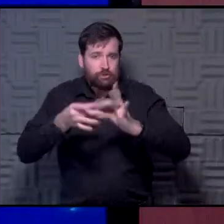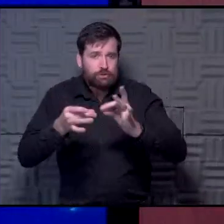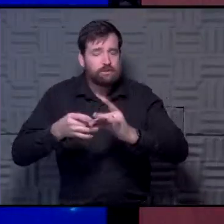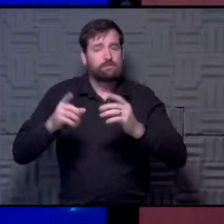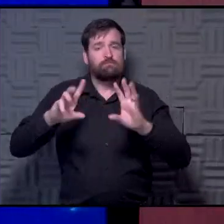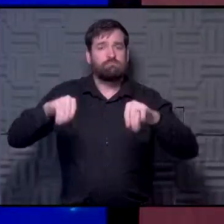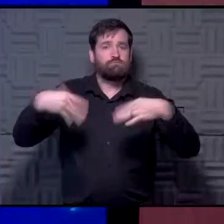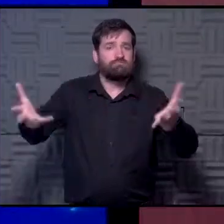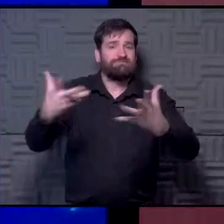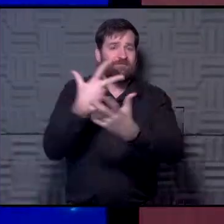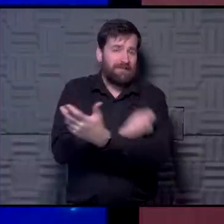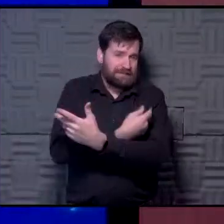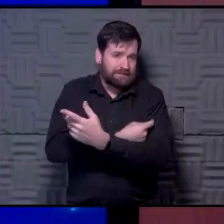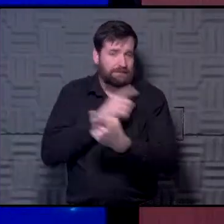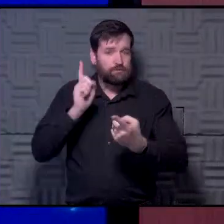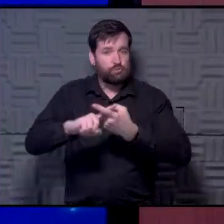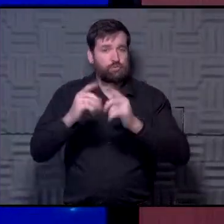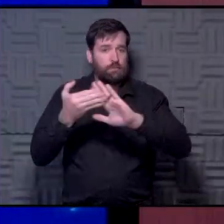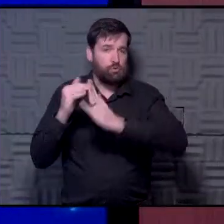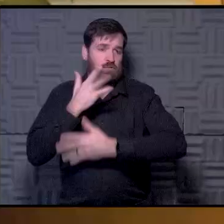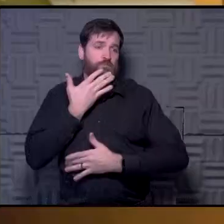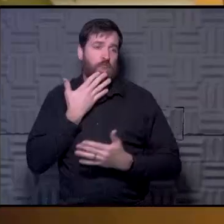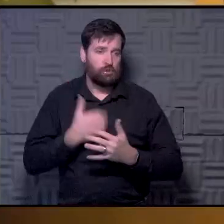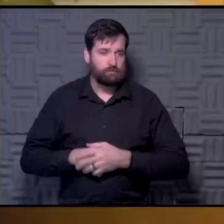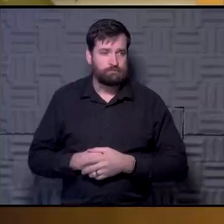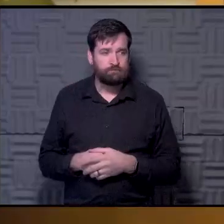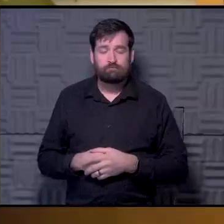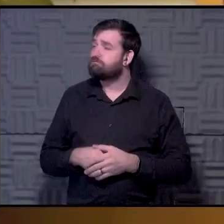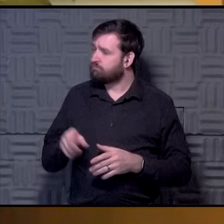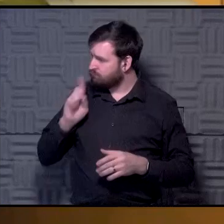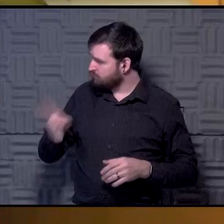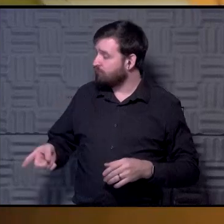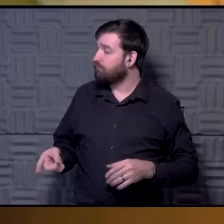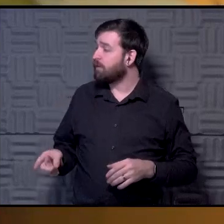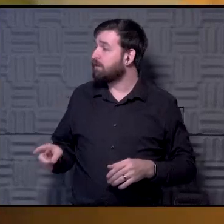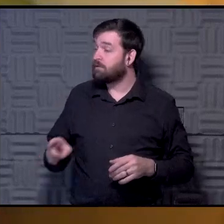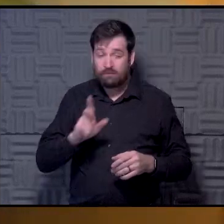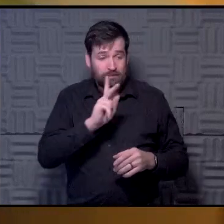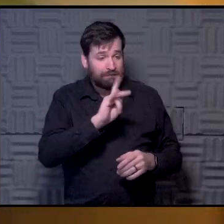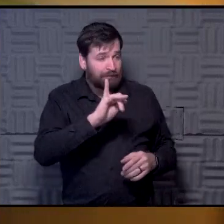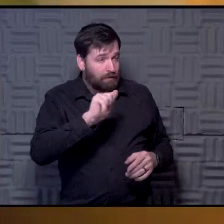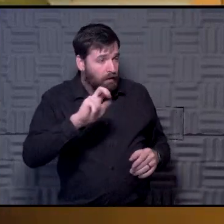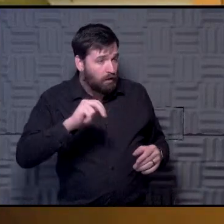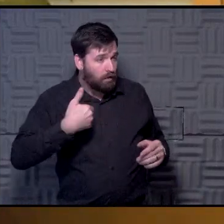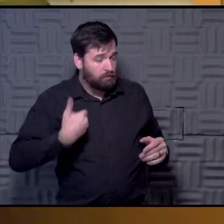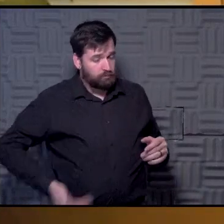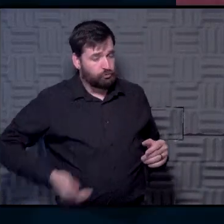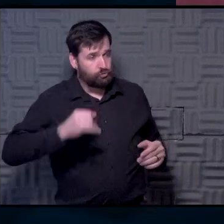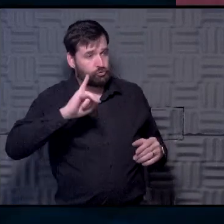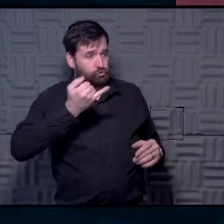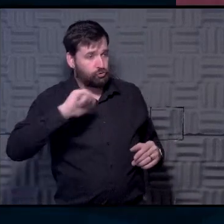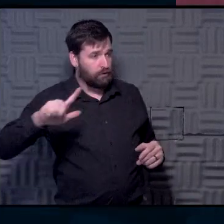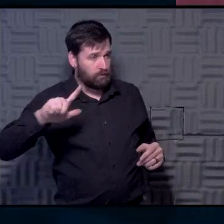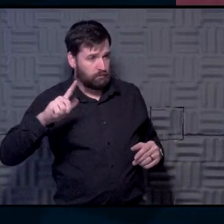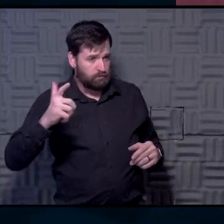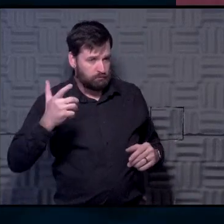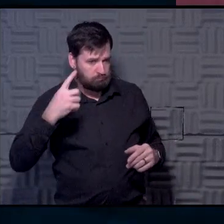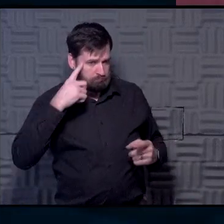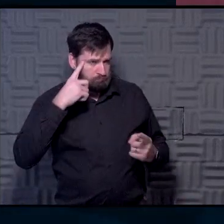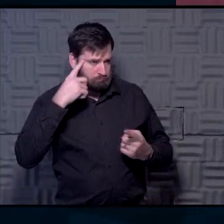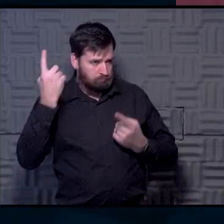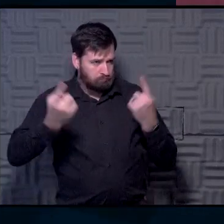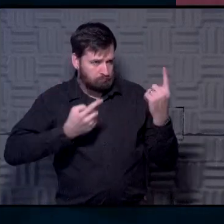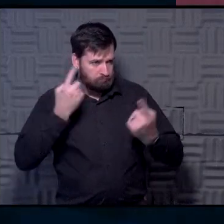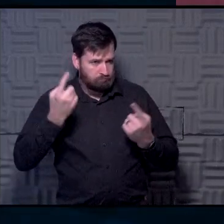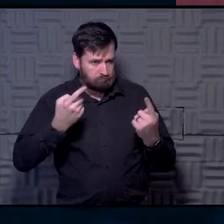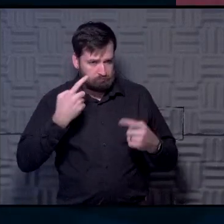get vaccine into communities of color. Sure. And Kiana, This Yes. is Jill. We wondered if perhaps